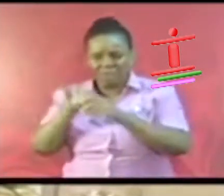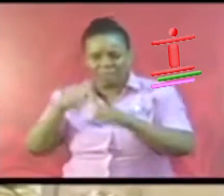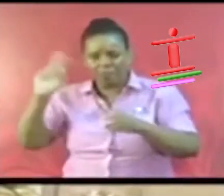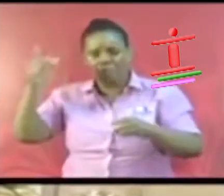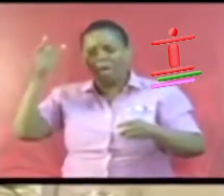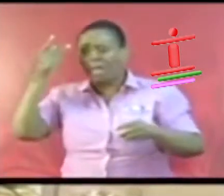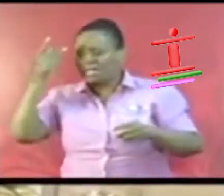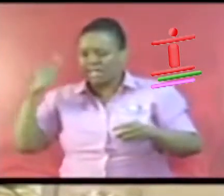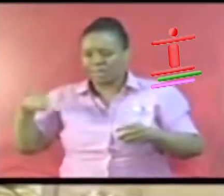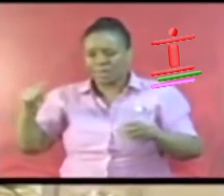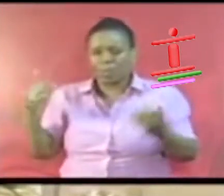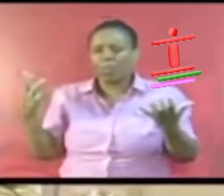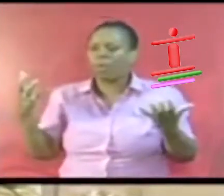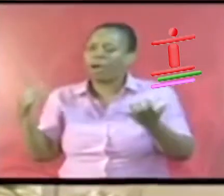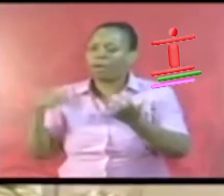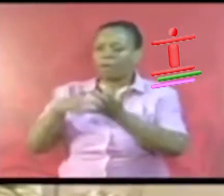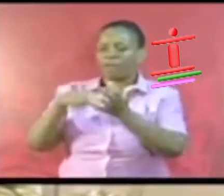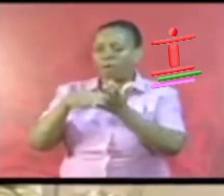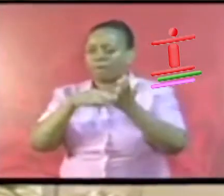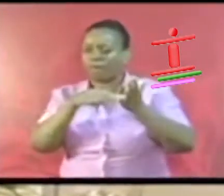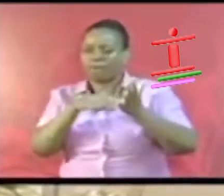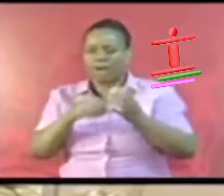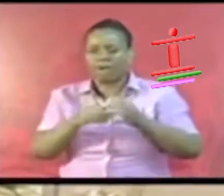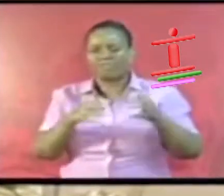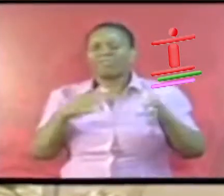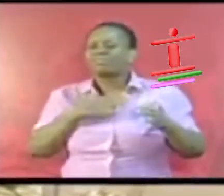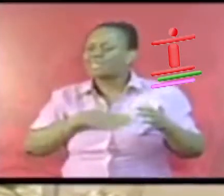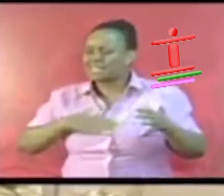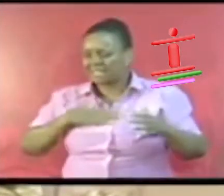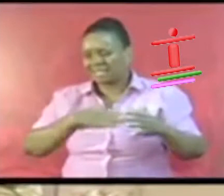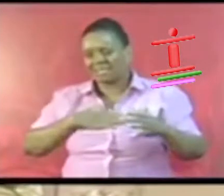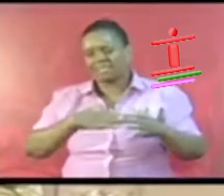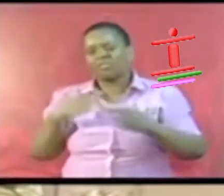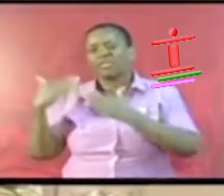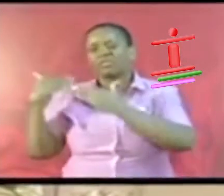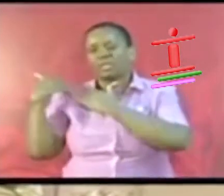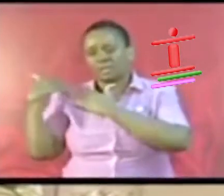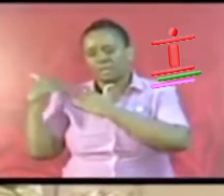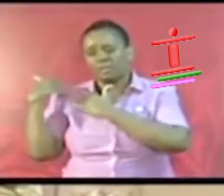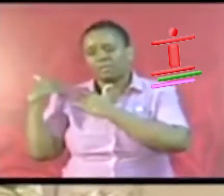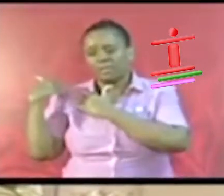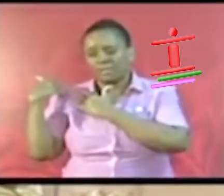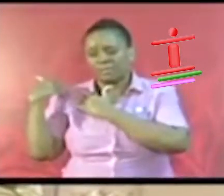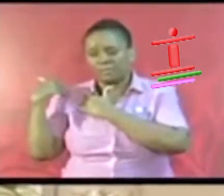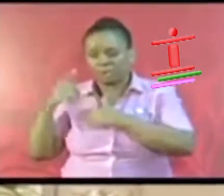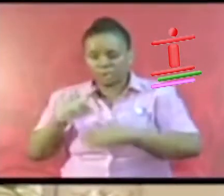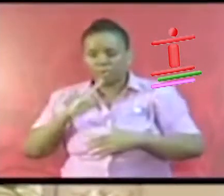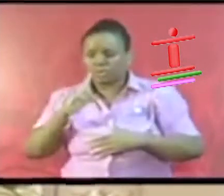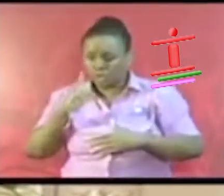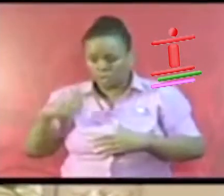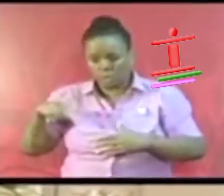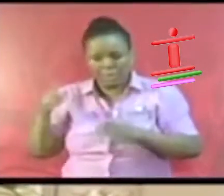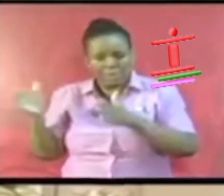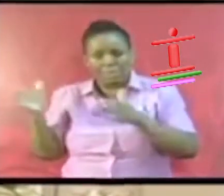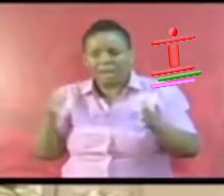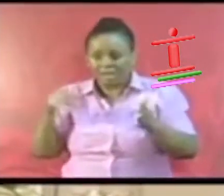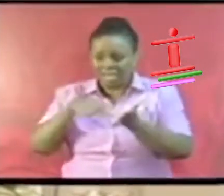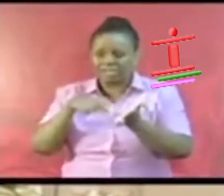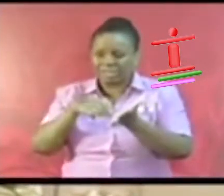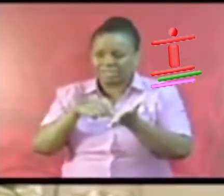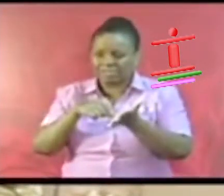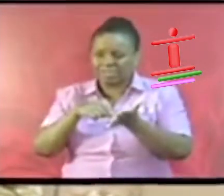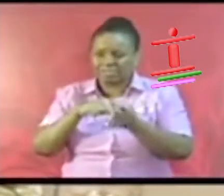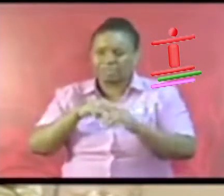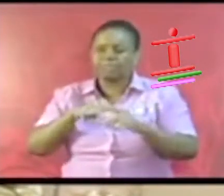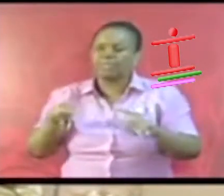responsible and lead by example. Even as we prepare for general elections, do remember we should not be organizing large groups